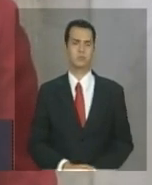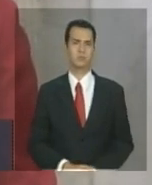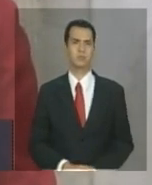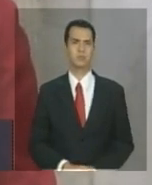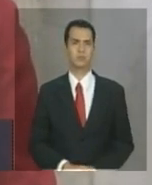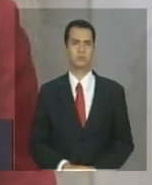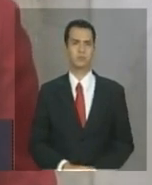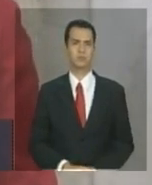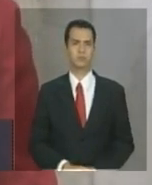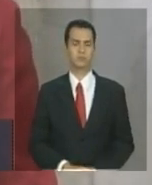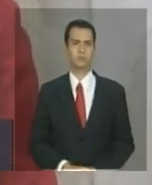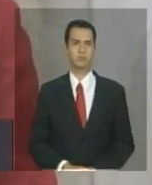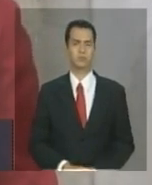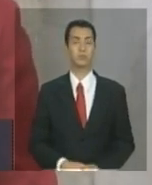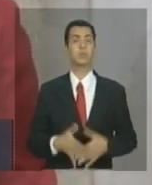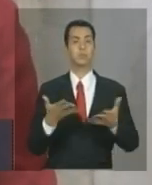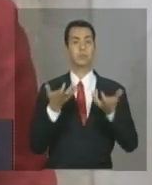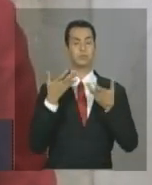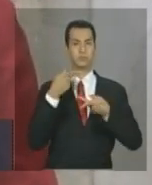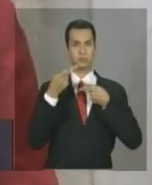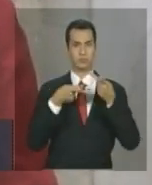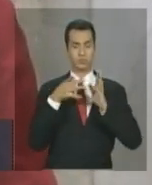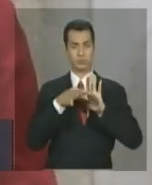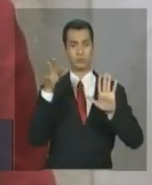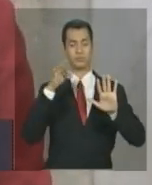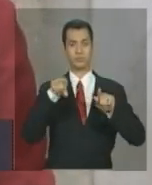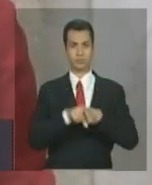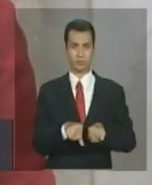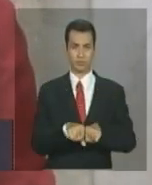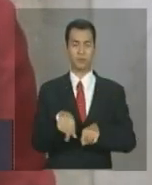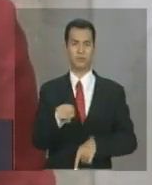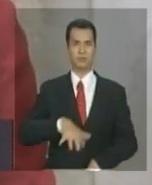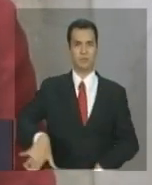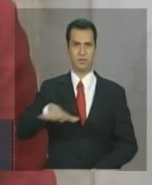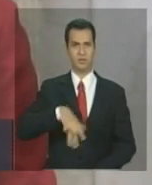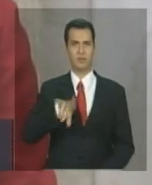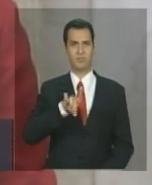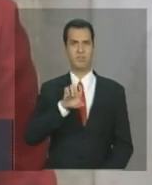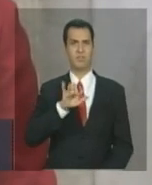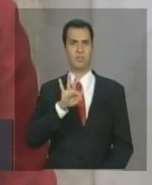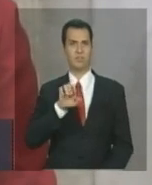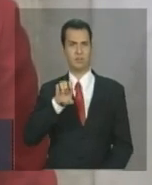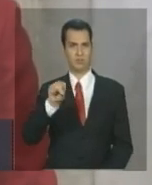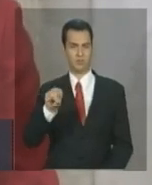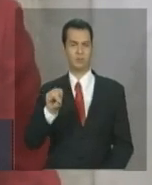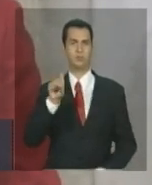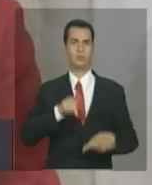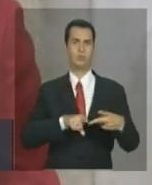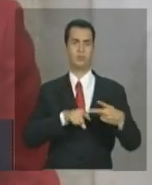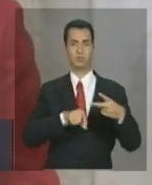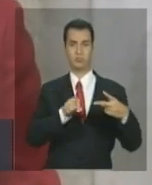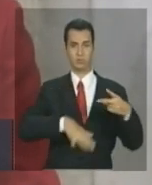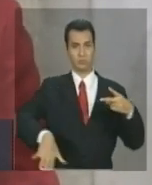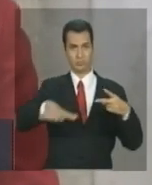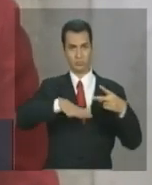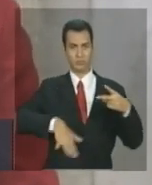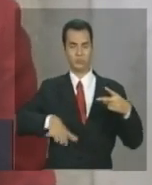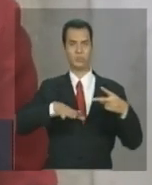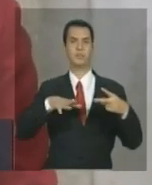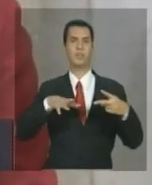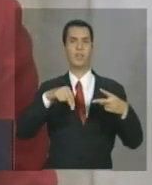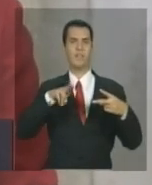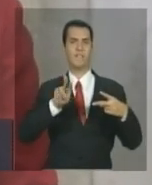destacar também que nós temos no campo da defesa, no campo da atividade